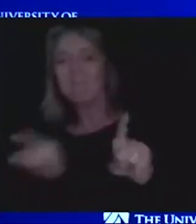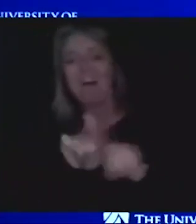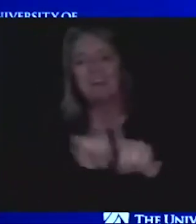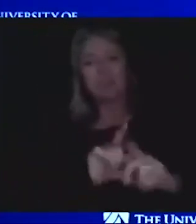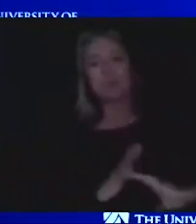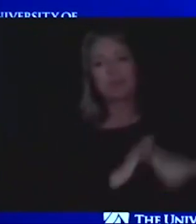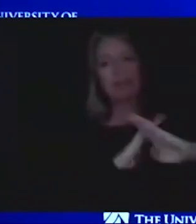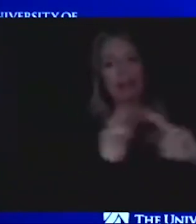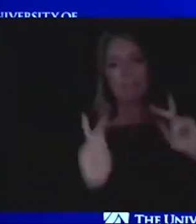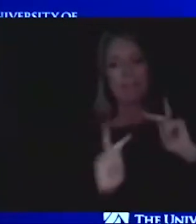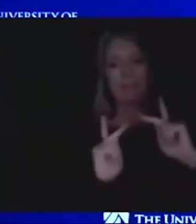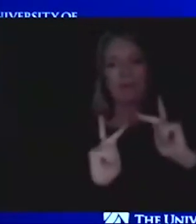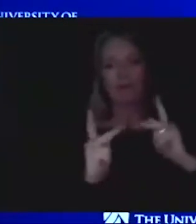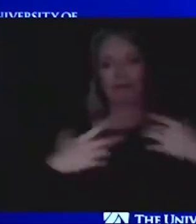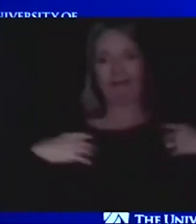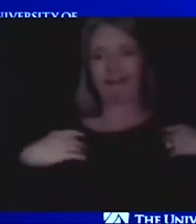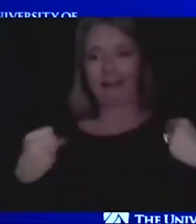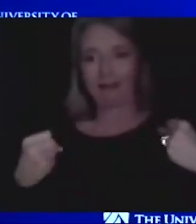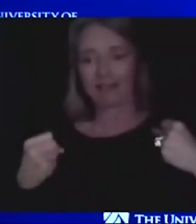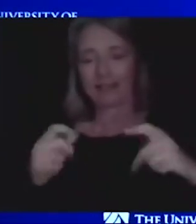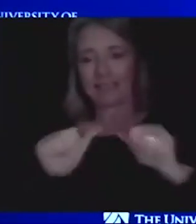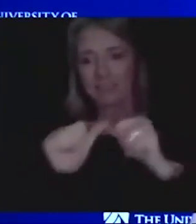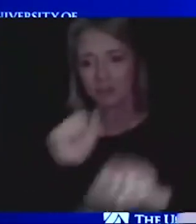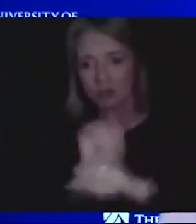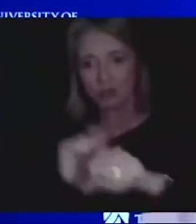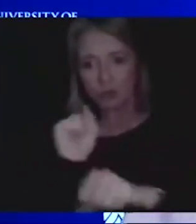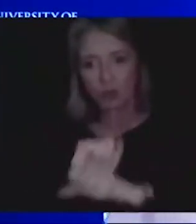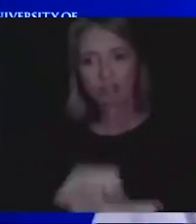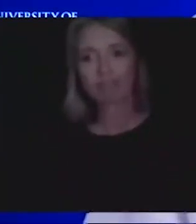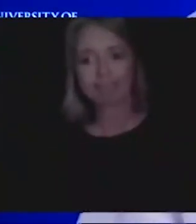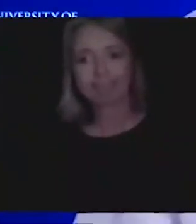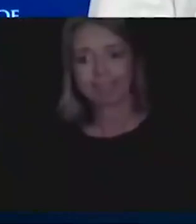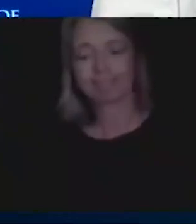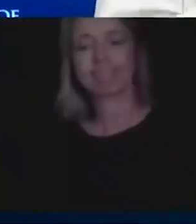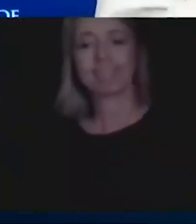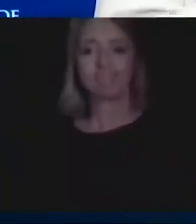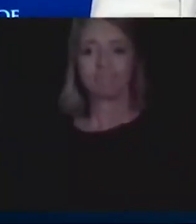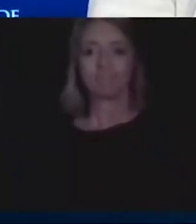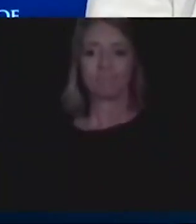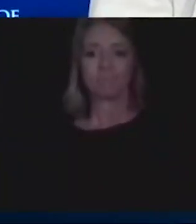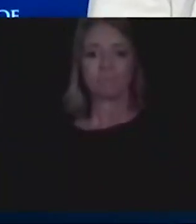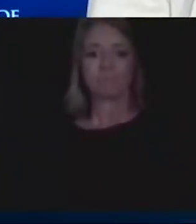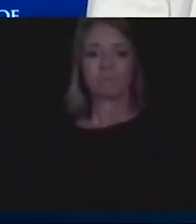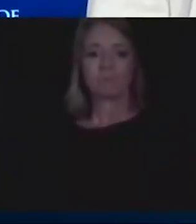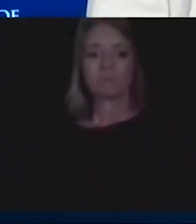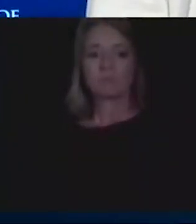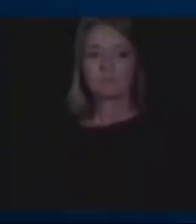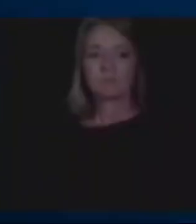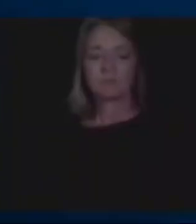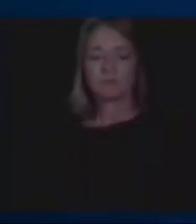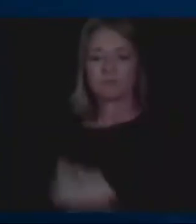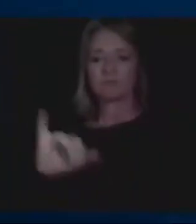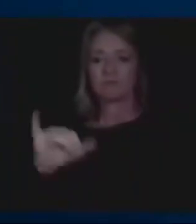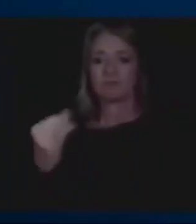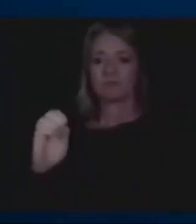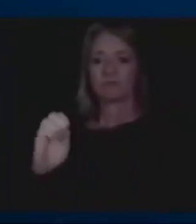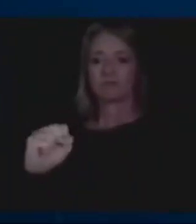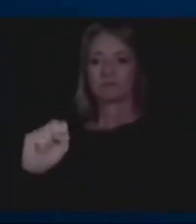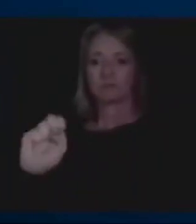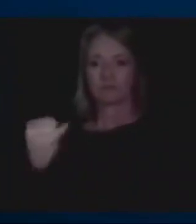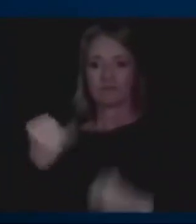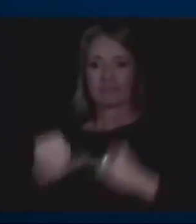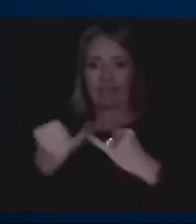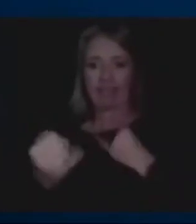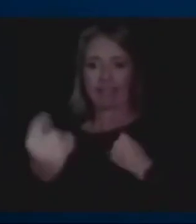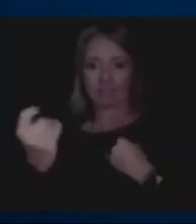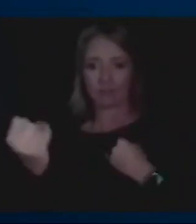that they can continue to work and serve. Yeah, and I think that's right, and not to mention the long haul syndrome. Jess. Okay, so this will be the last question. A lot of good